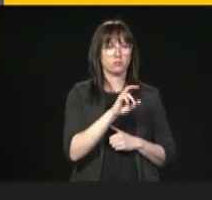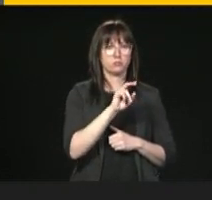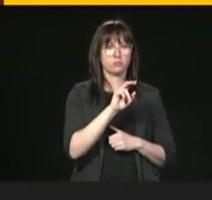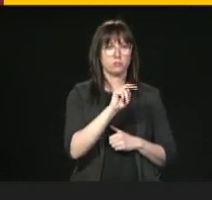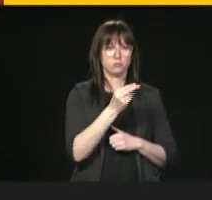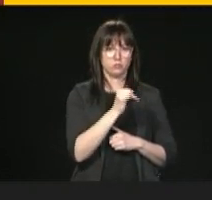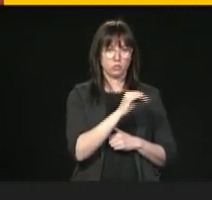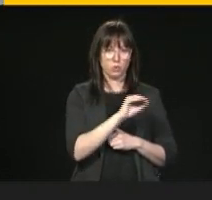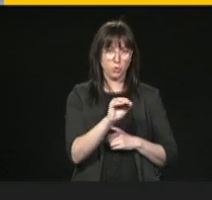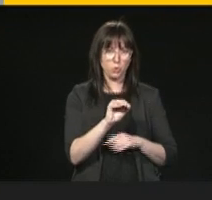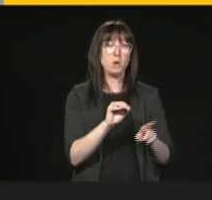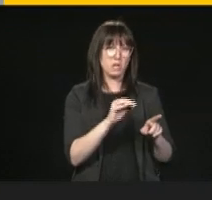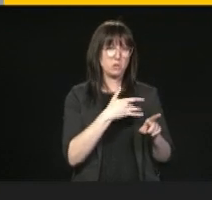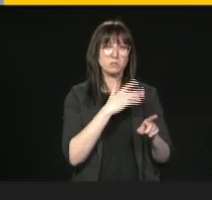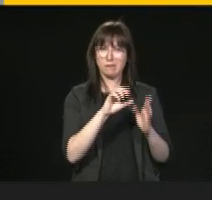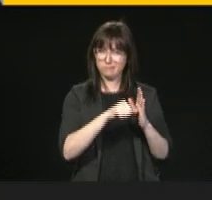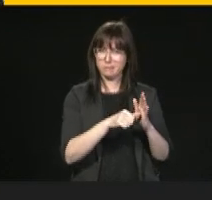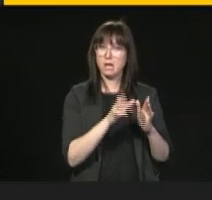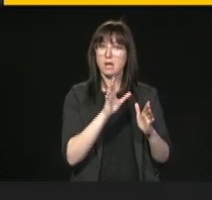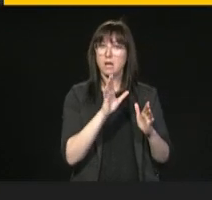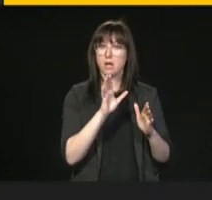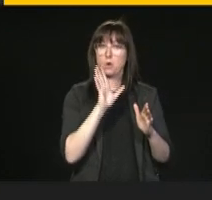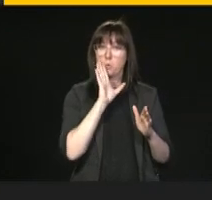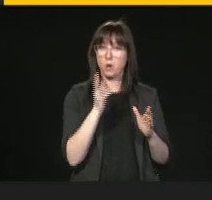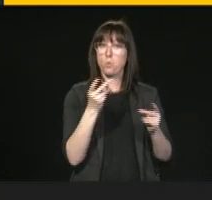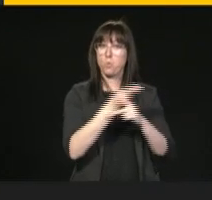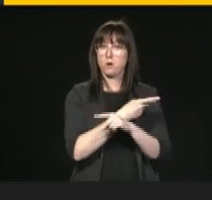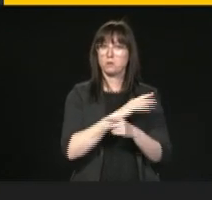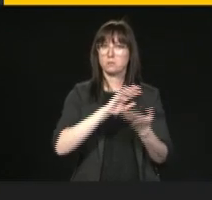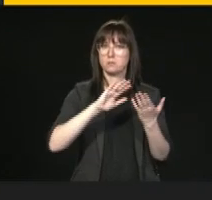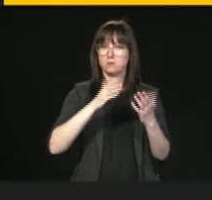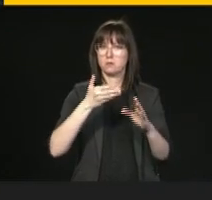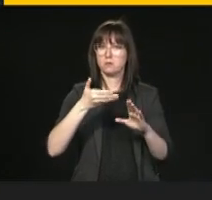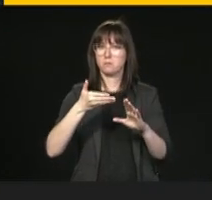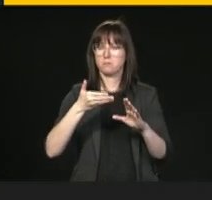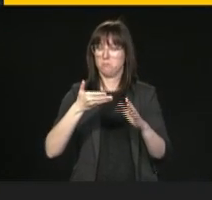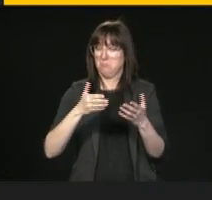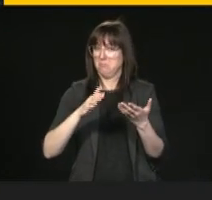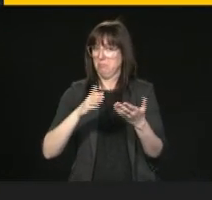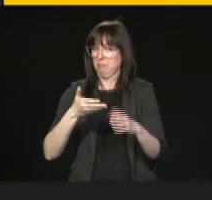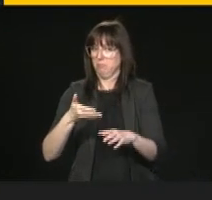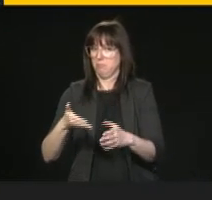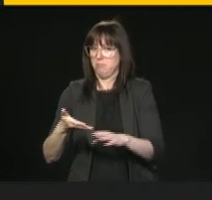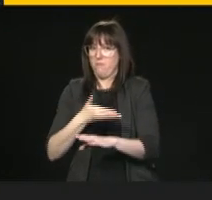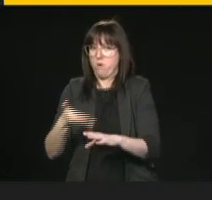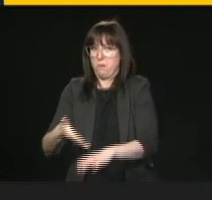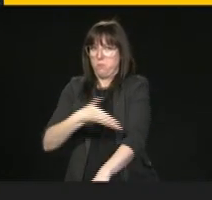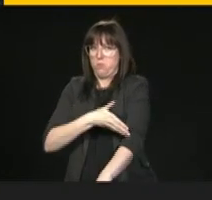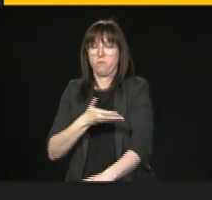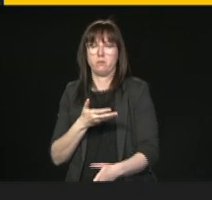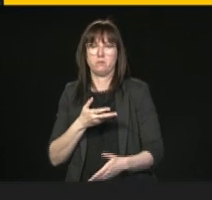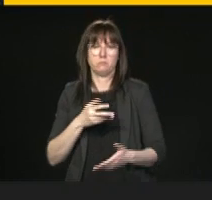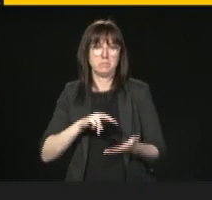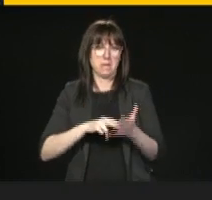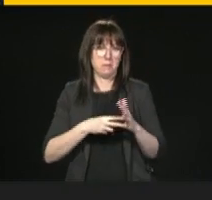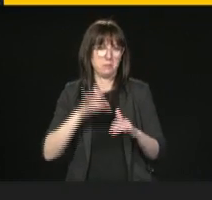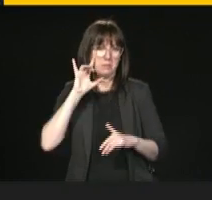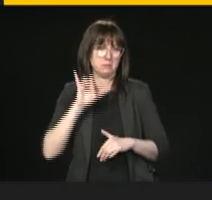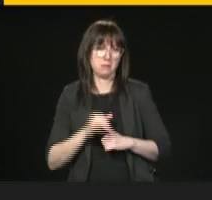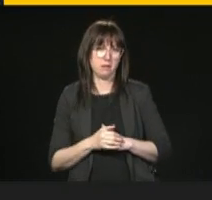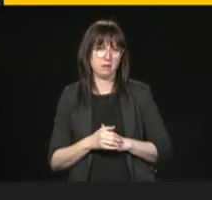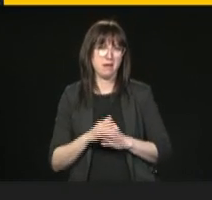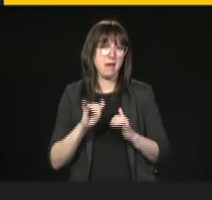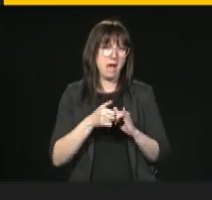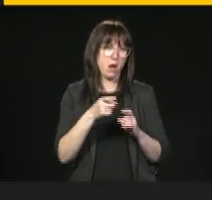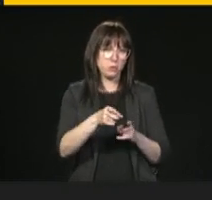better. What do you mean by worse? What does that look like? And what's being done to prepare for a surge, I'm